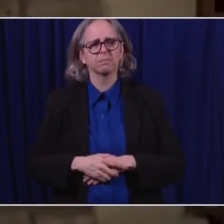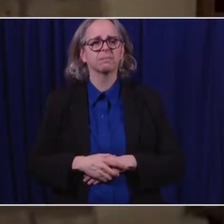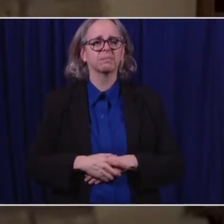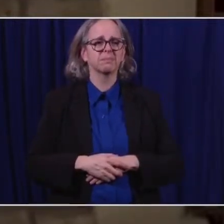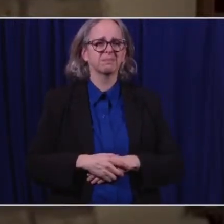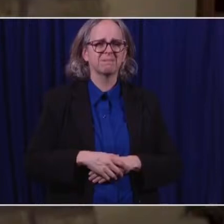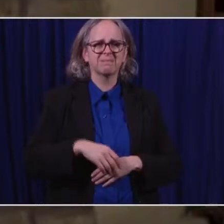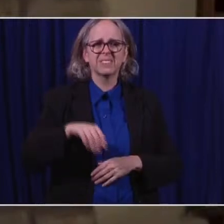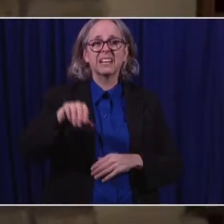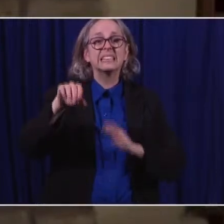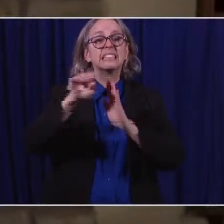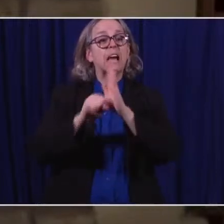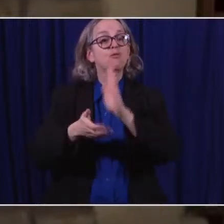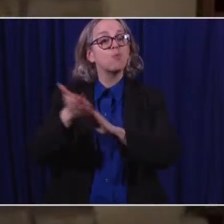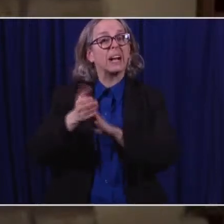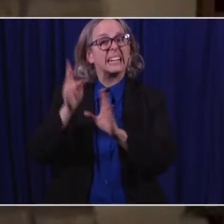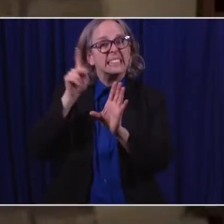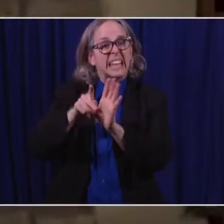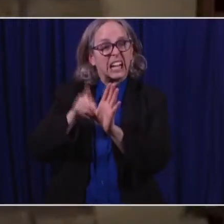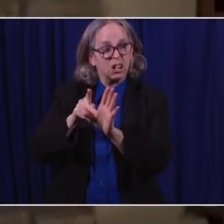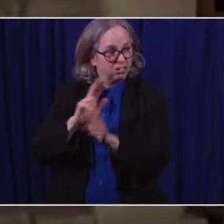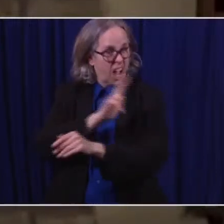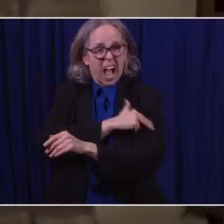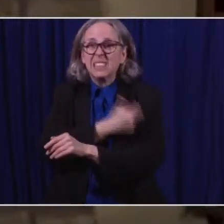psychiatric hospitals,